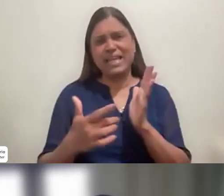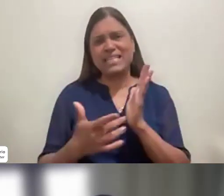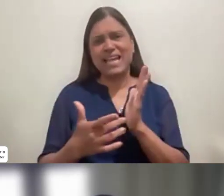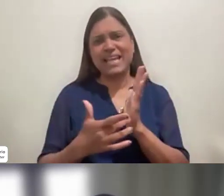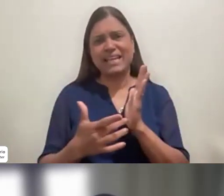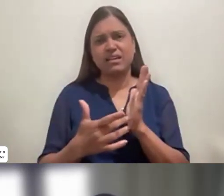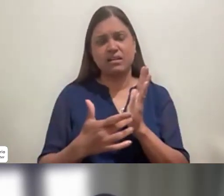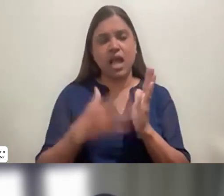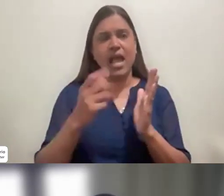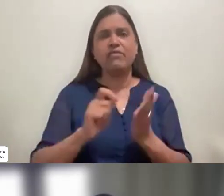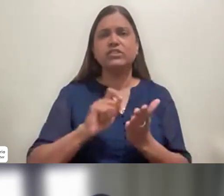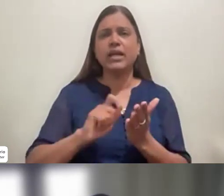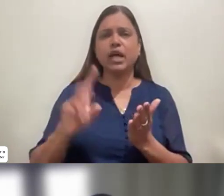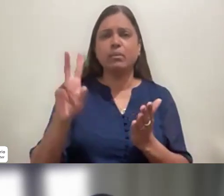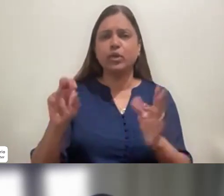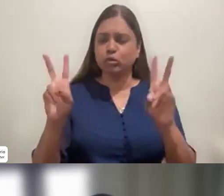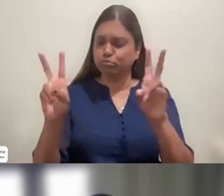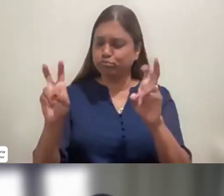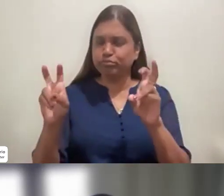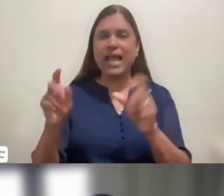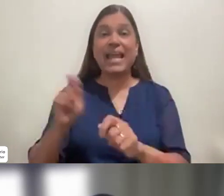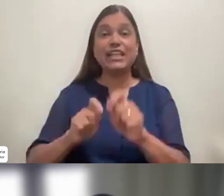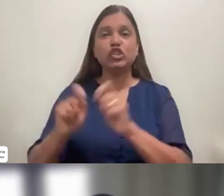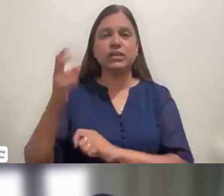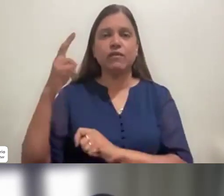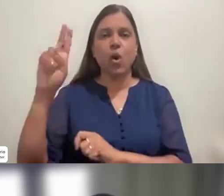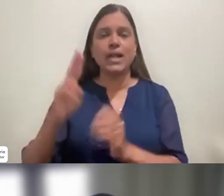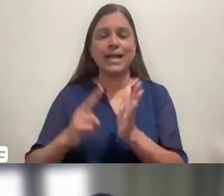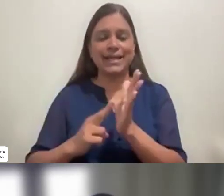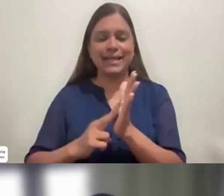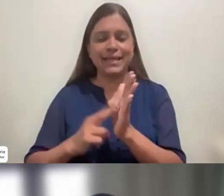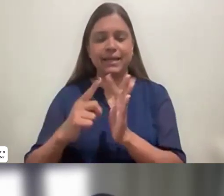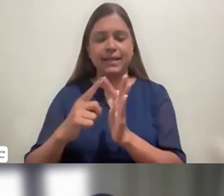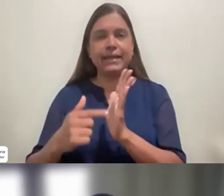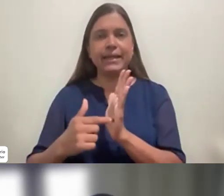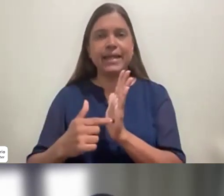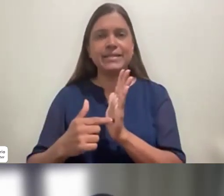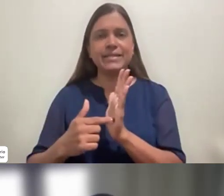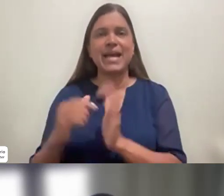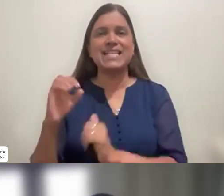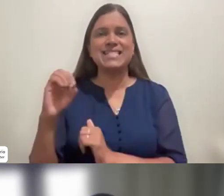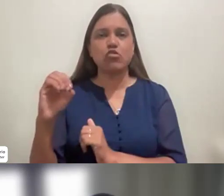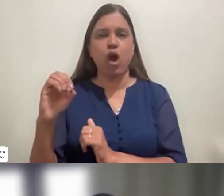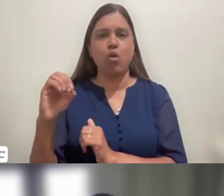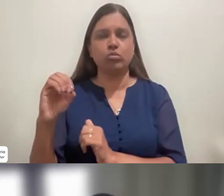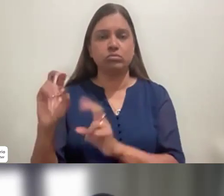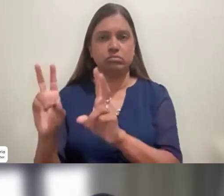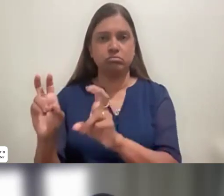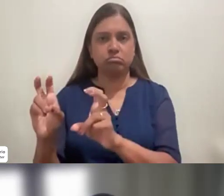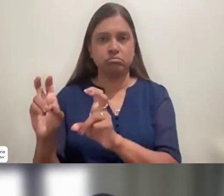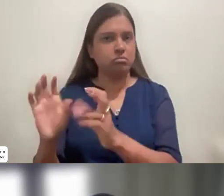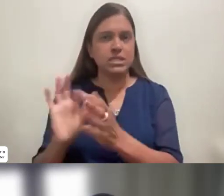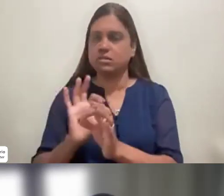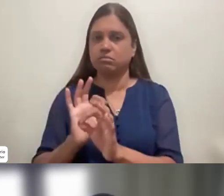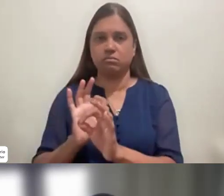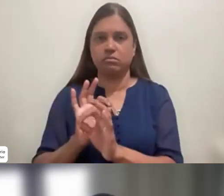zero, an initiative to promote better use of the environment. But also saying